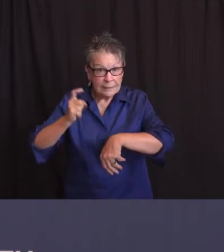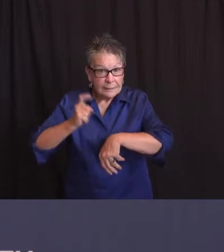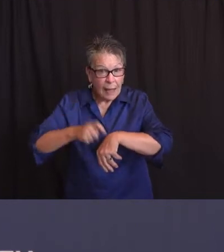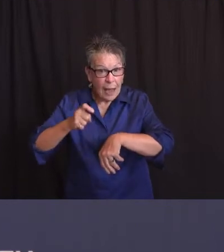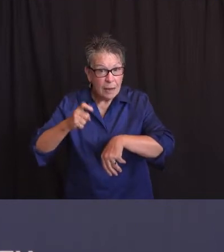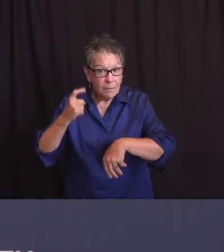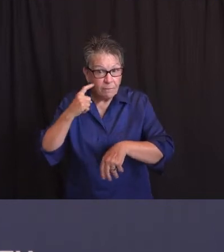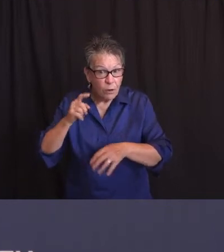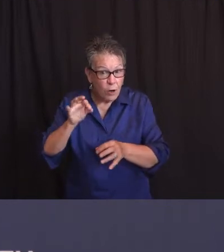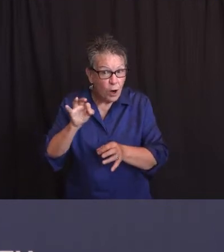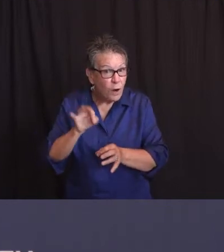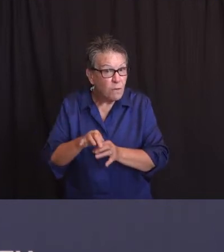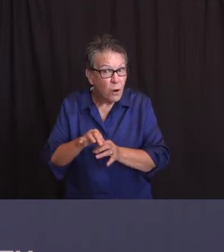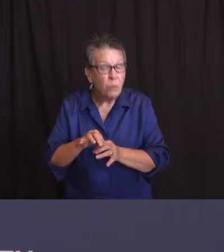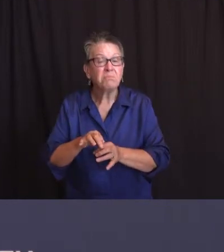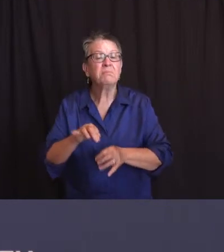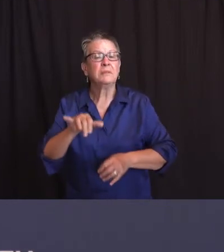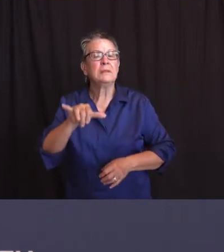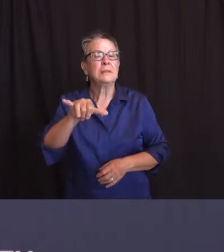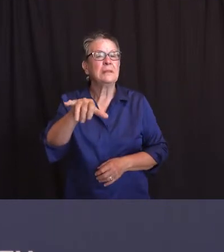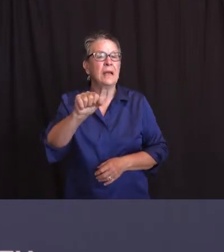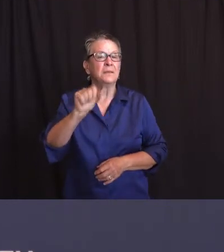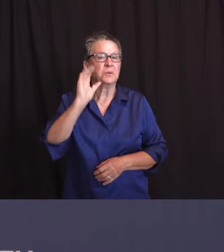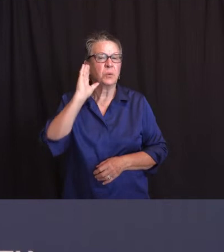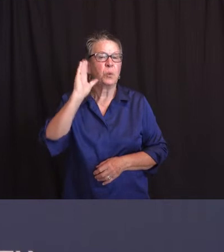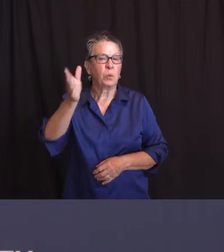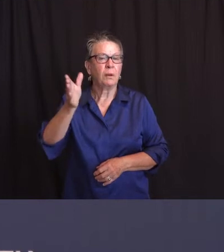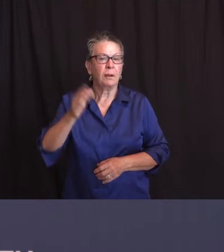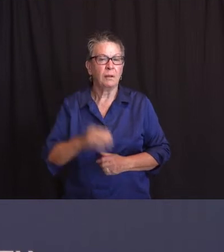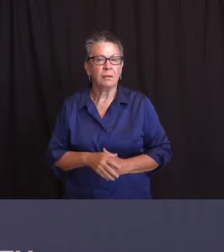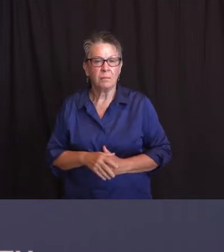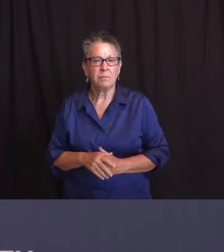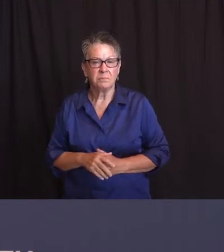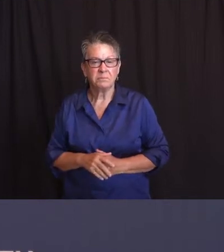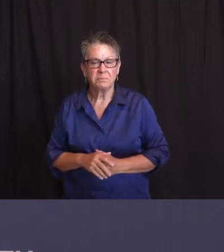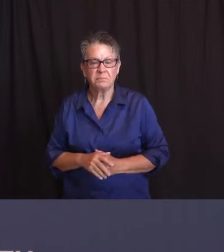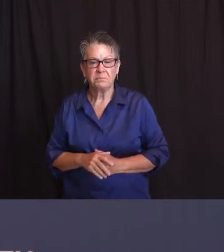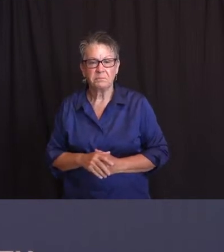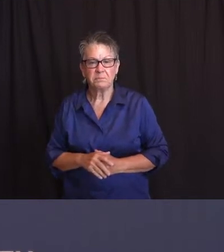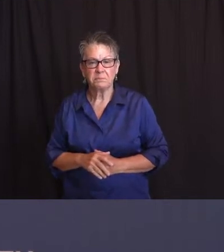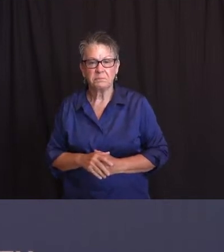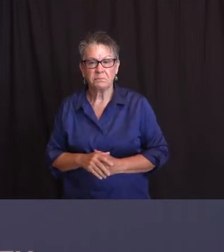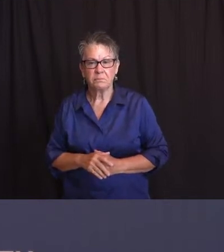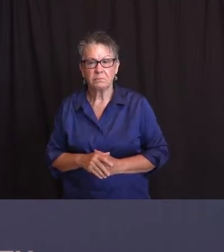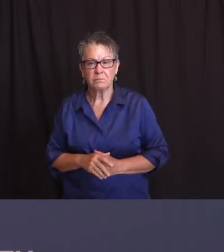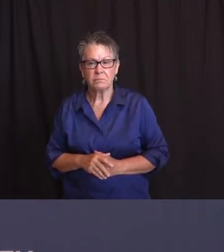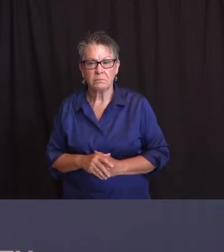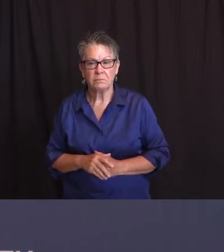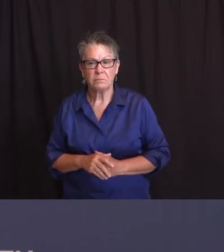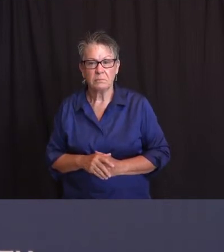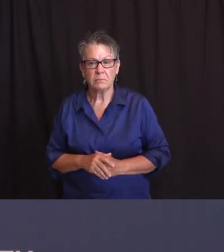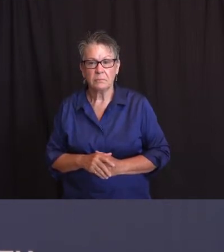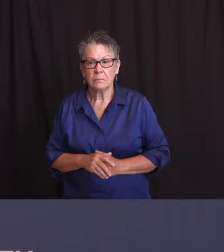is yes. I don't know that I've got any other insights into that. I had not seen Terry McAuliffe's